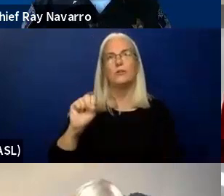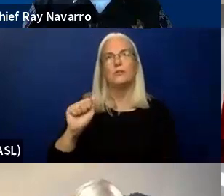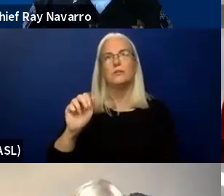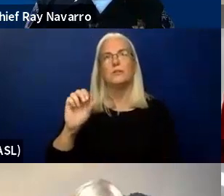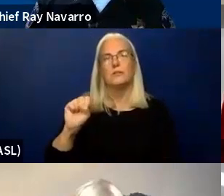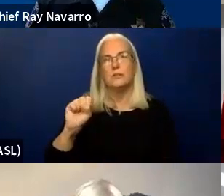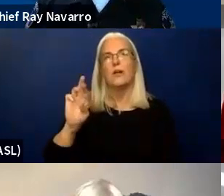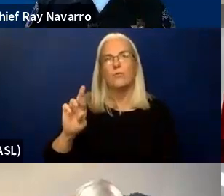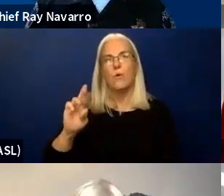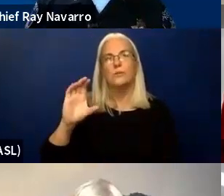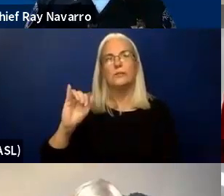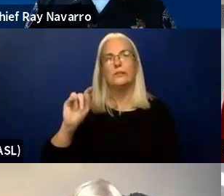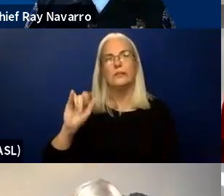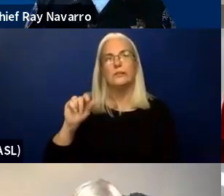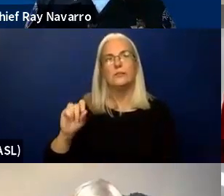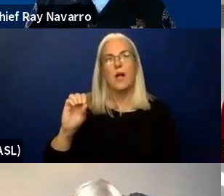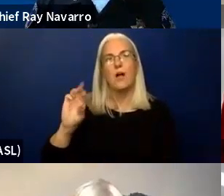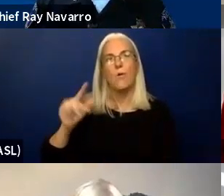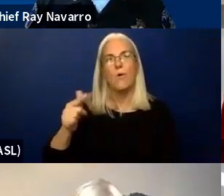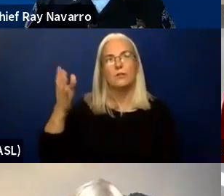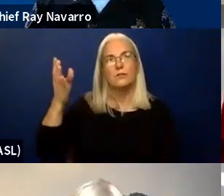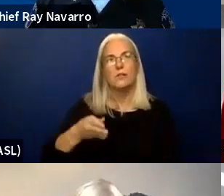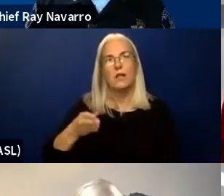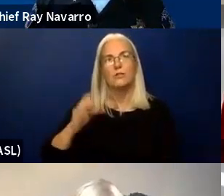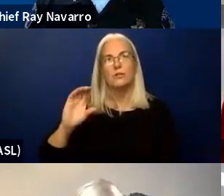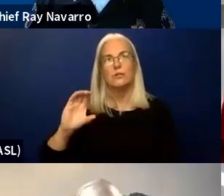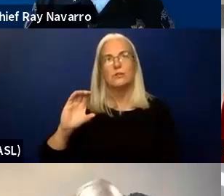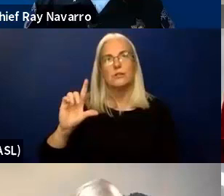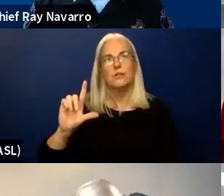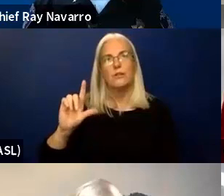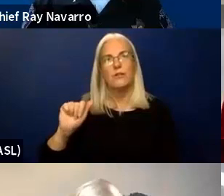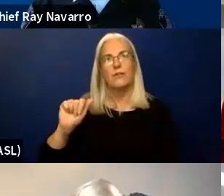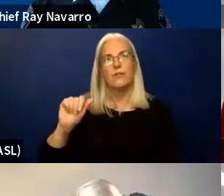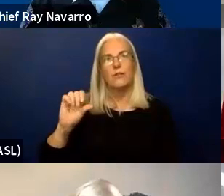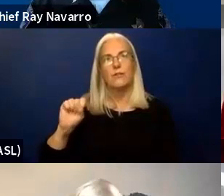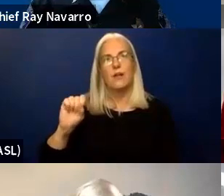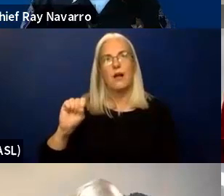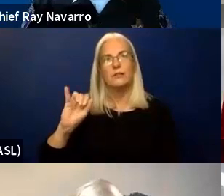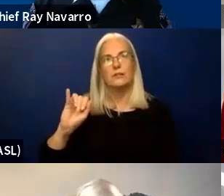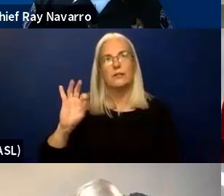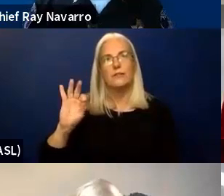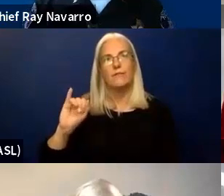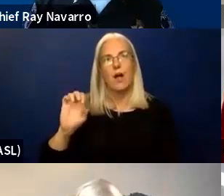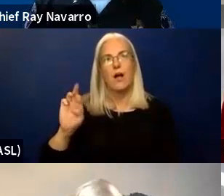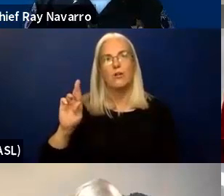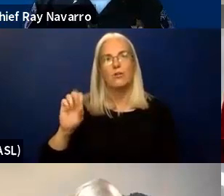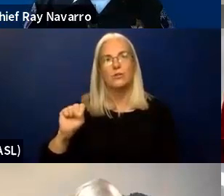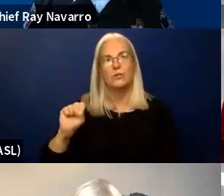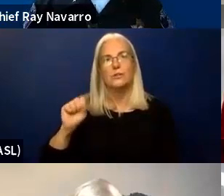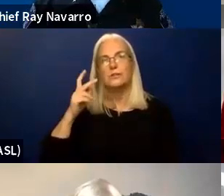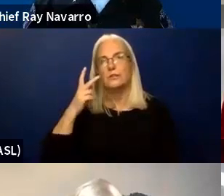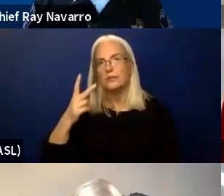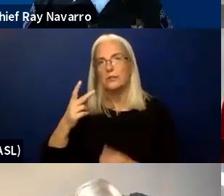srcity.org/glassfire. All other areas of the city remain under evacuation order at this time, and that